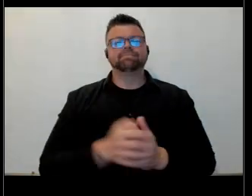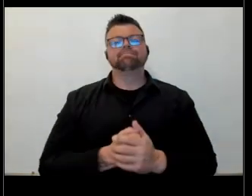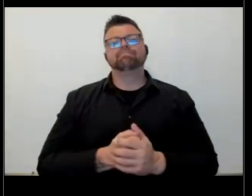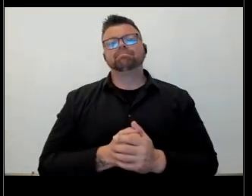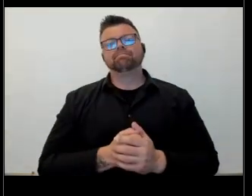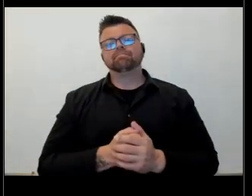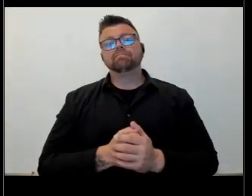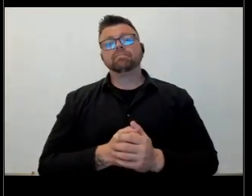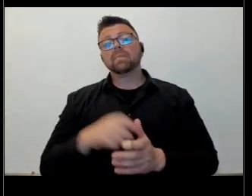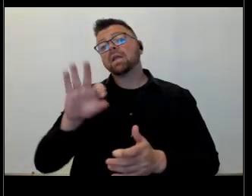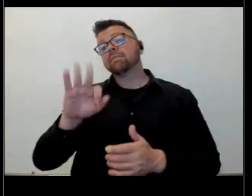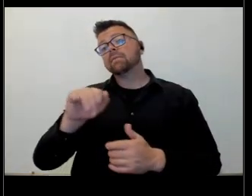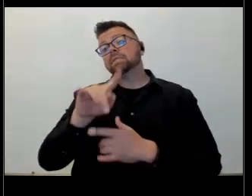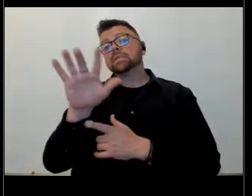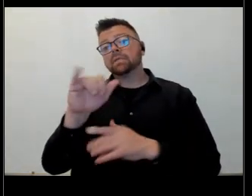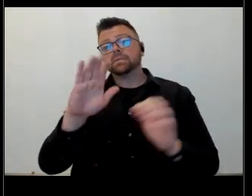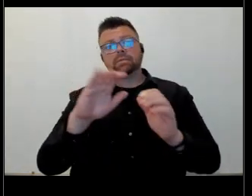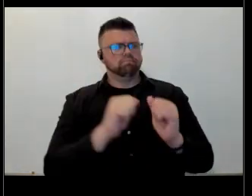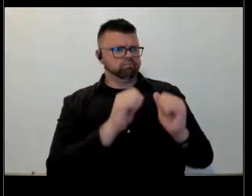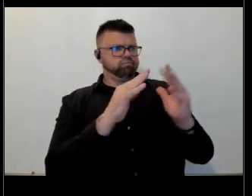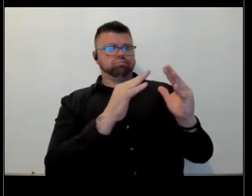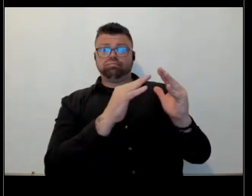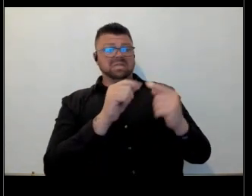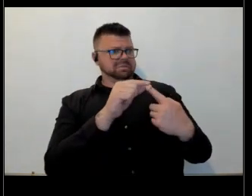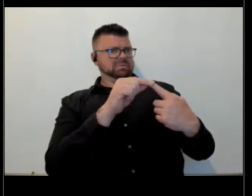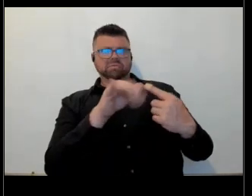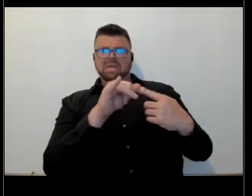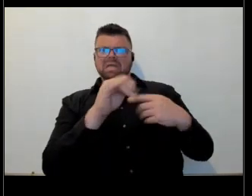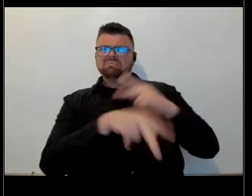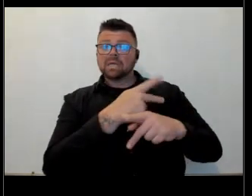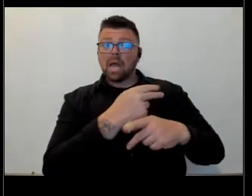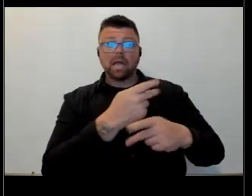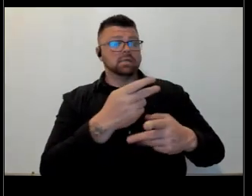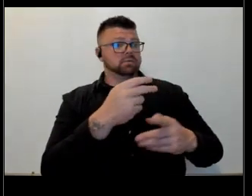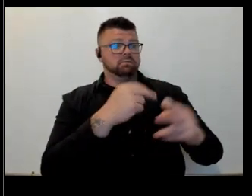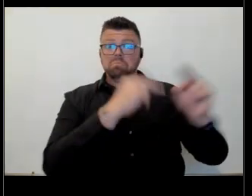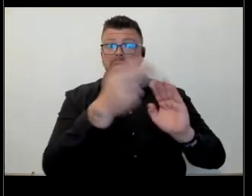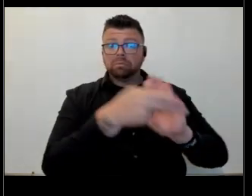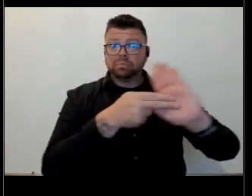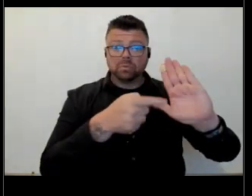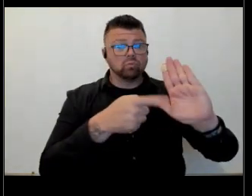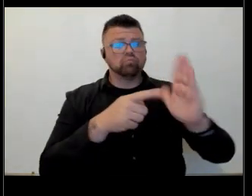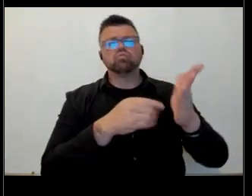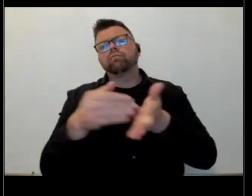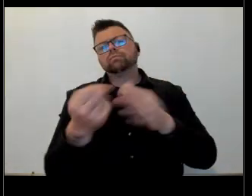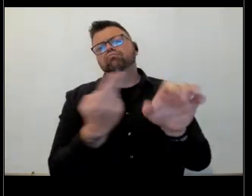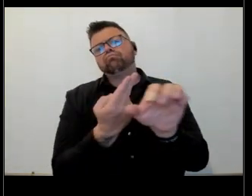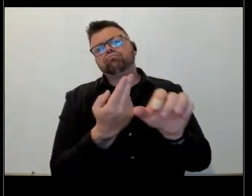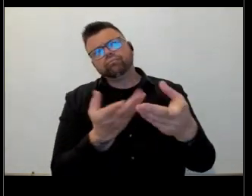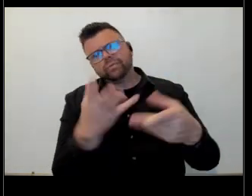Facilities unique to these types of buildings often include elevators,